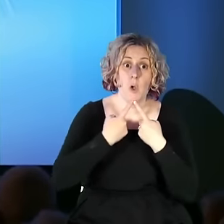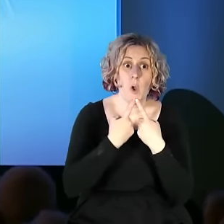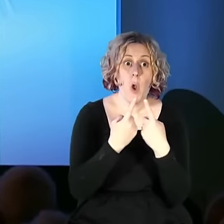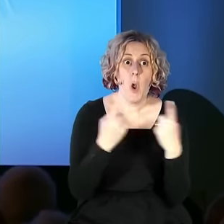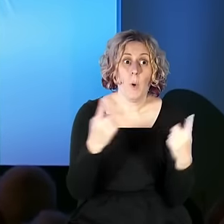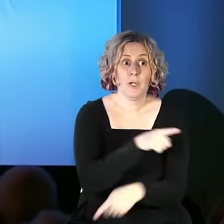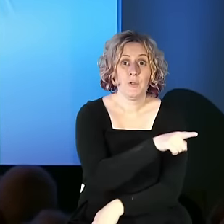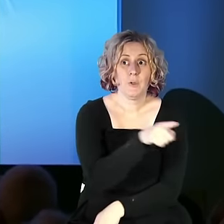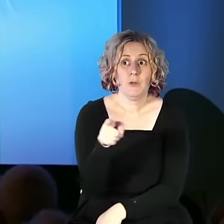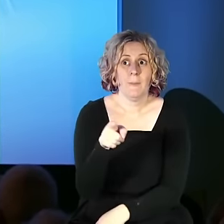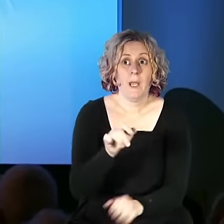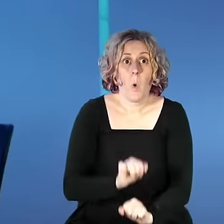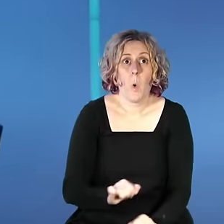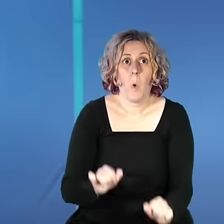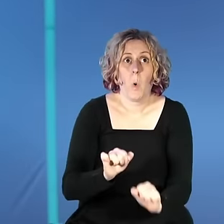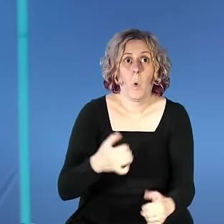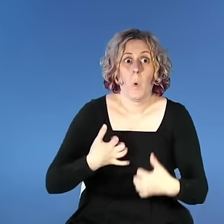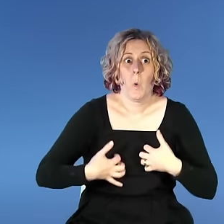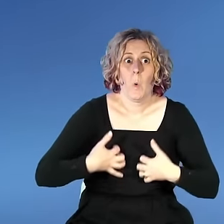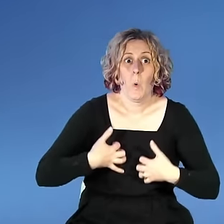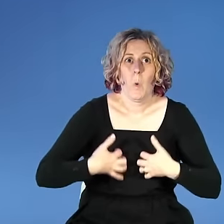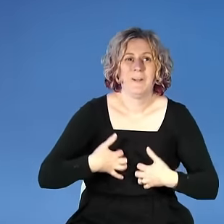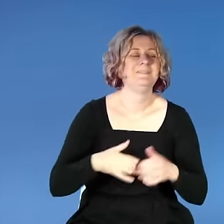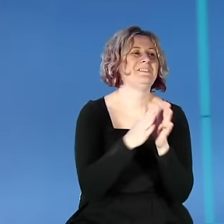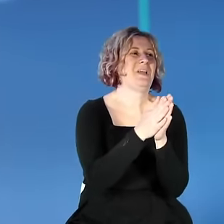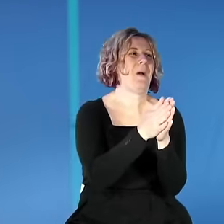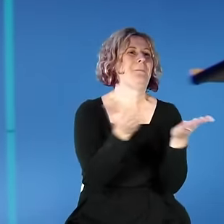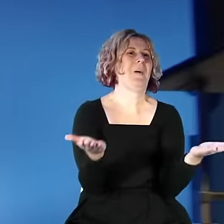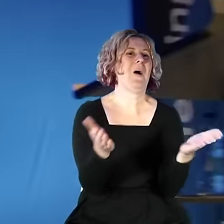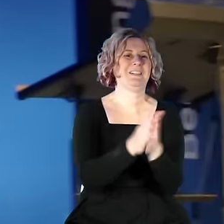waiting for. Books.